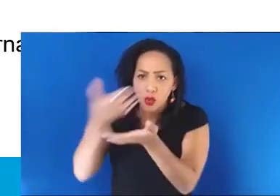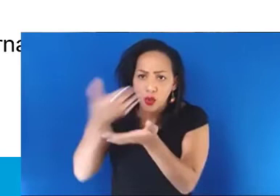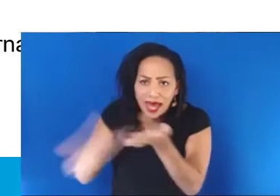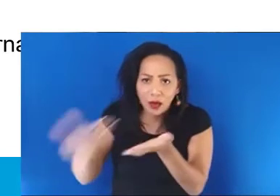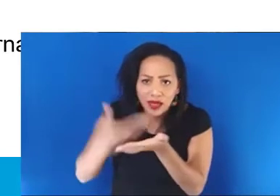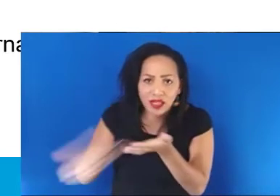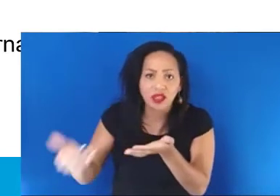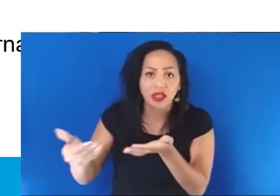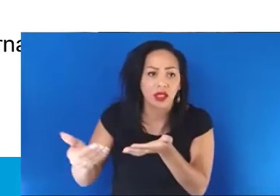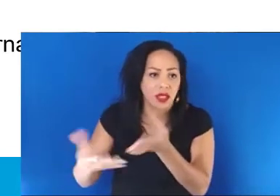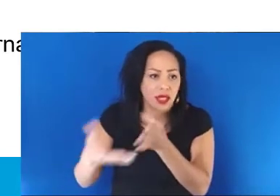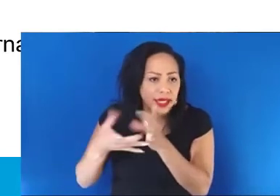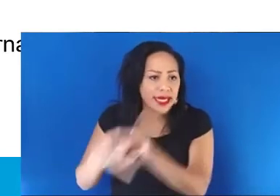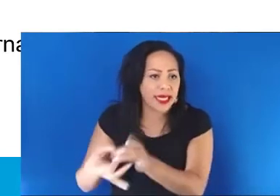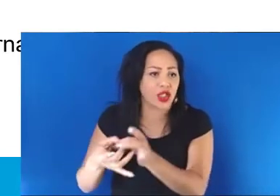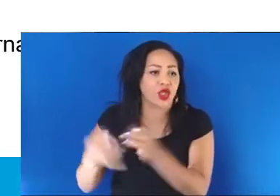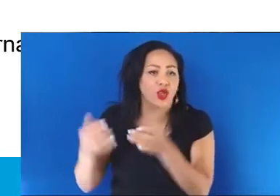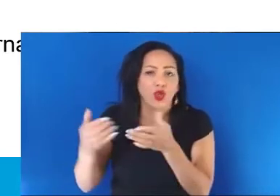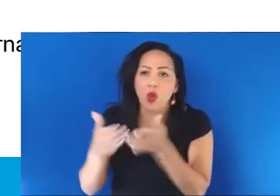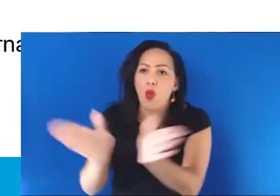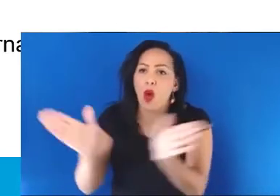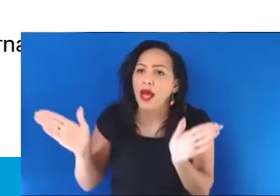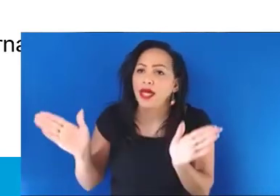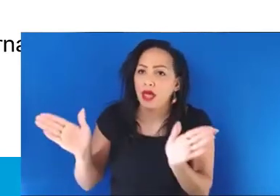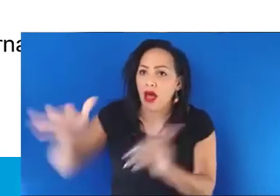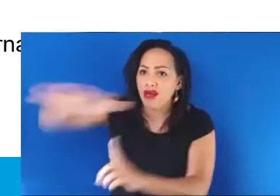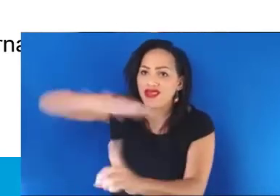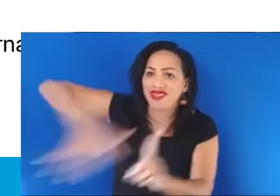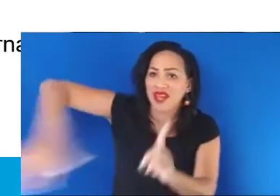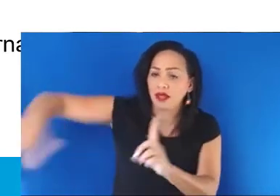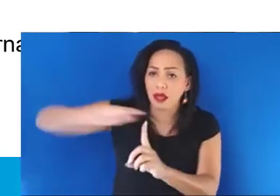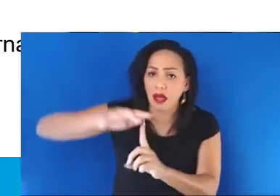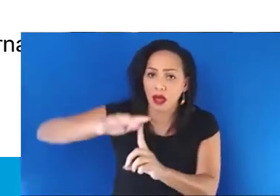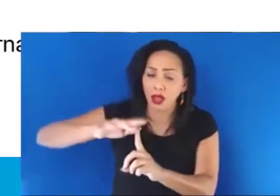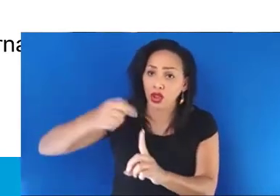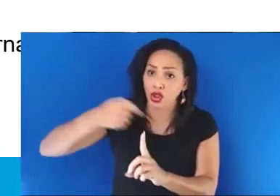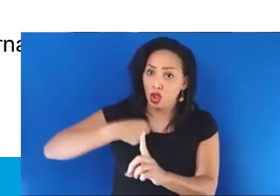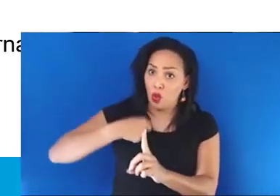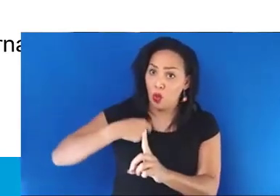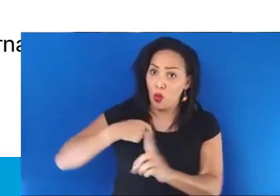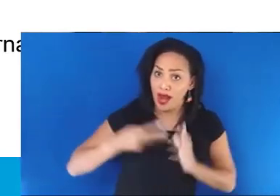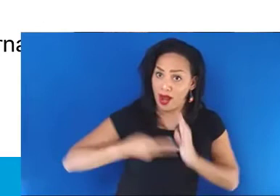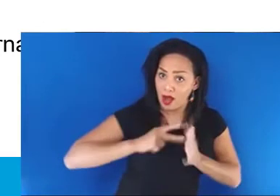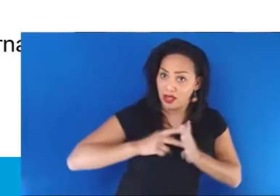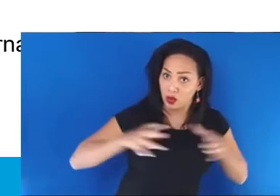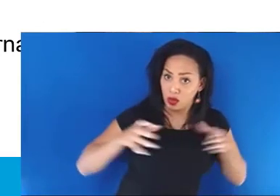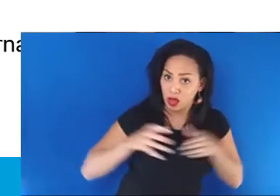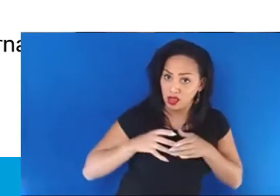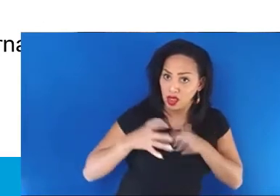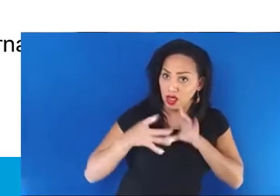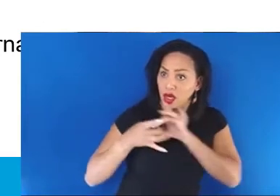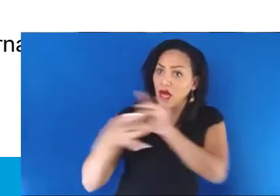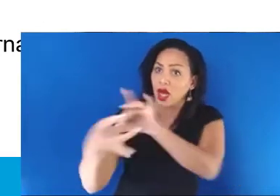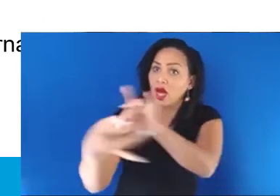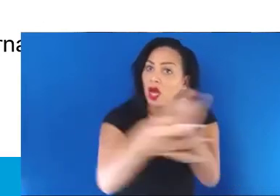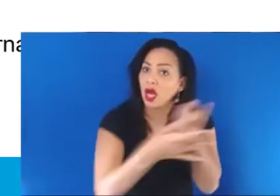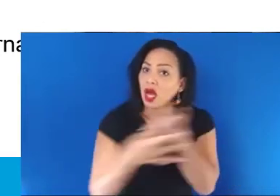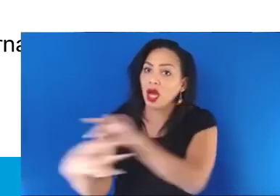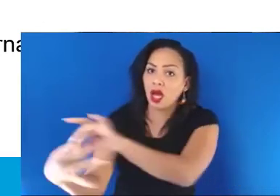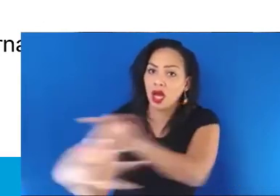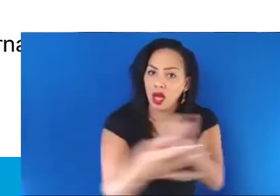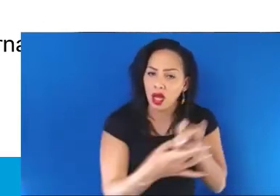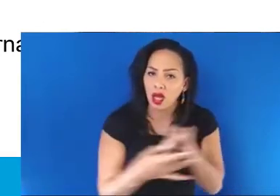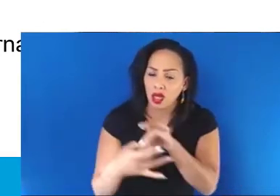wider sector. So there's a real interdependency between us as an institute and the wider sector as we think about how we shift